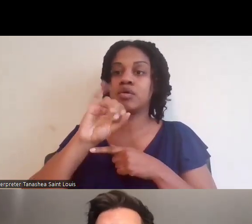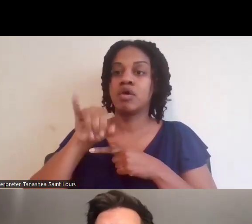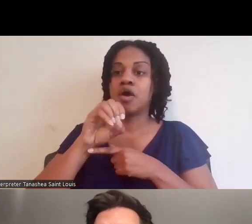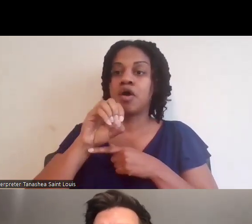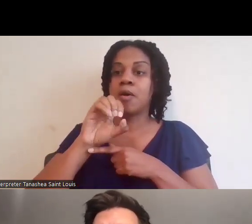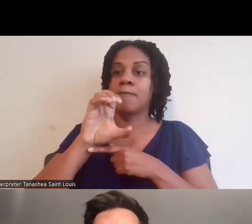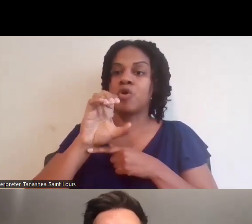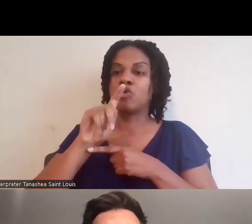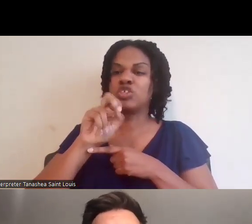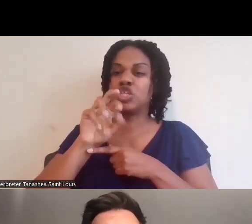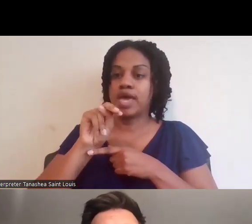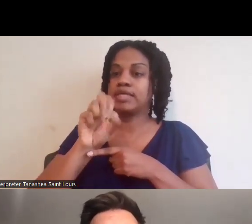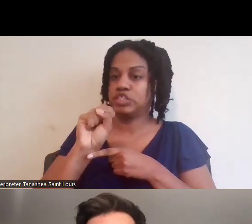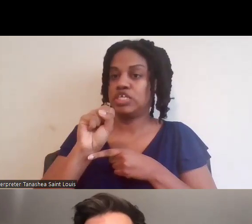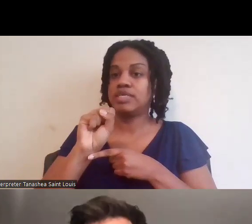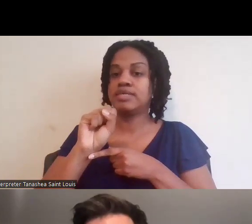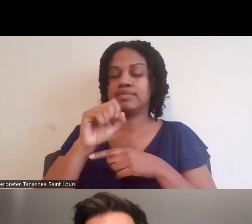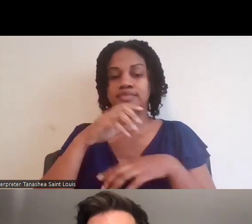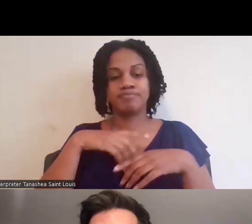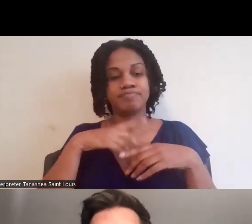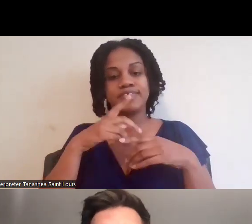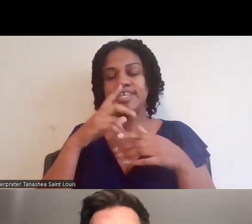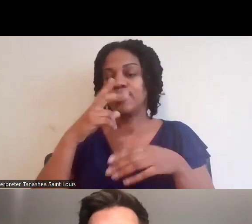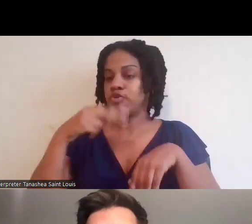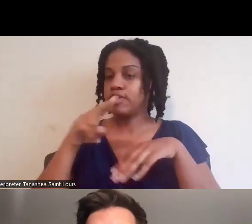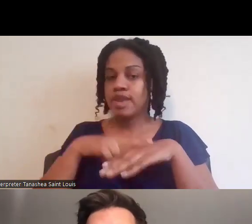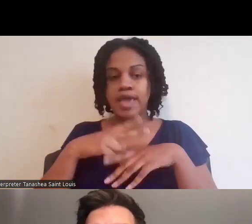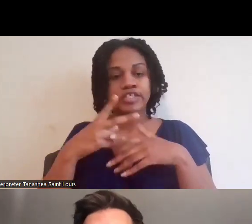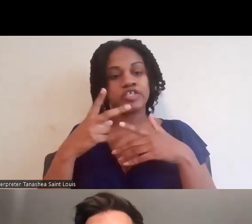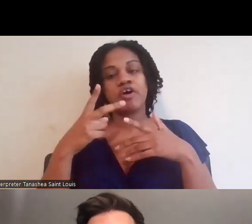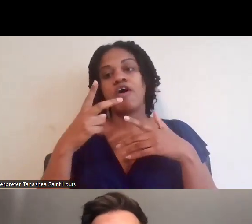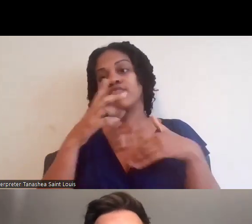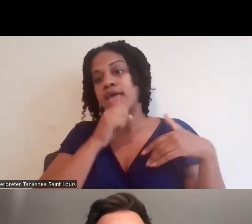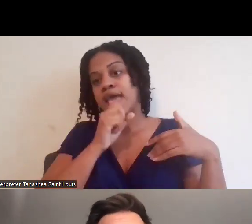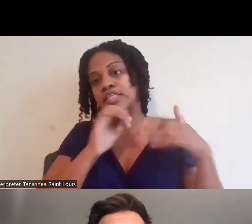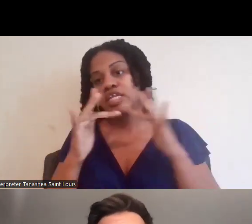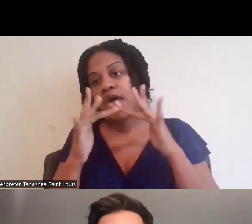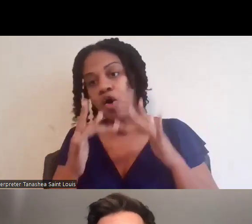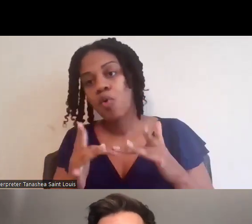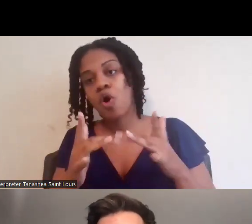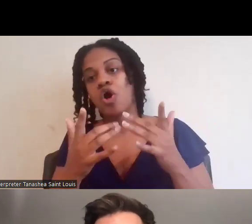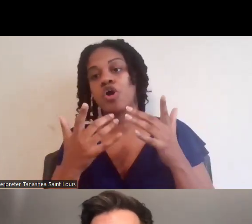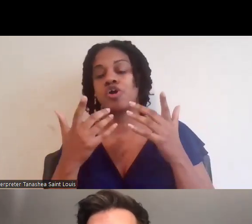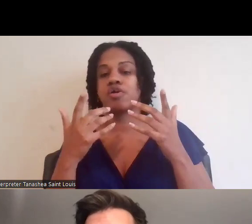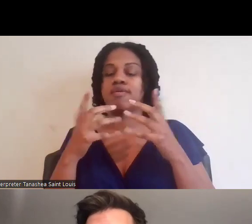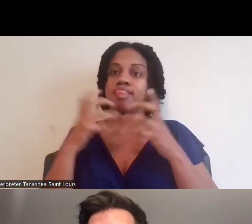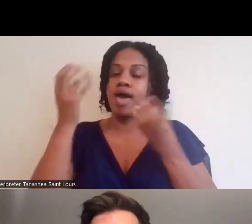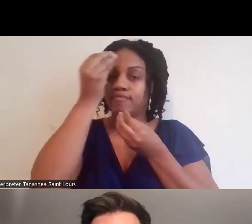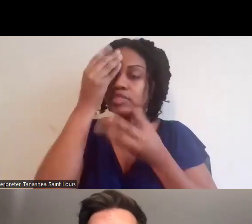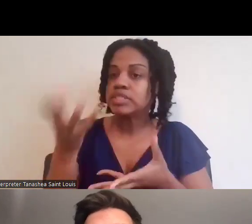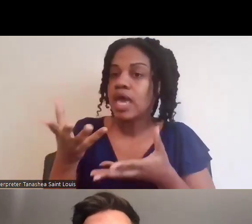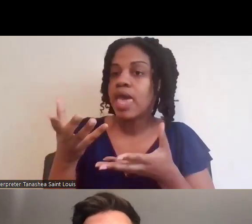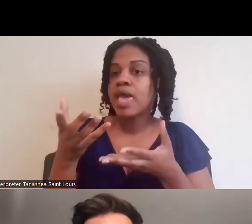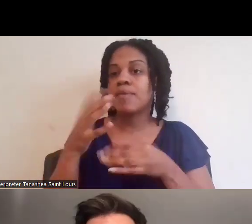demographics, the nature of the aging network. We pulled a lot of data about the